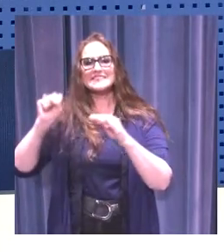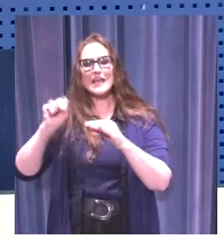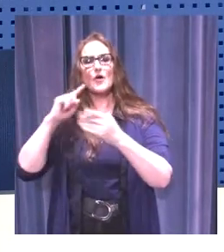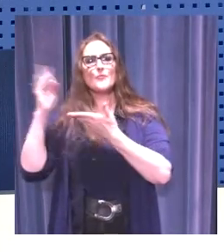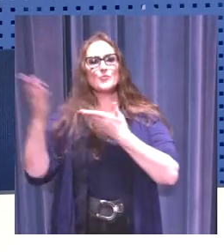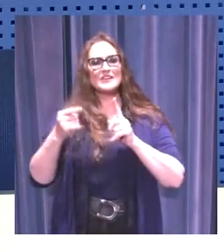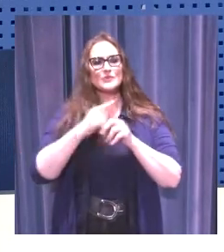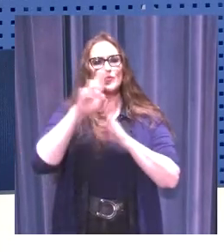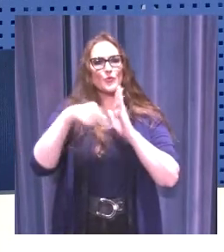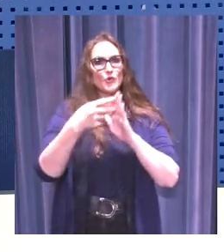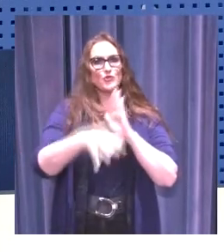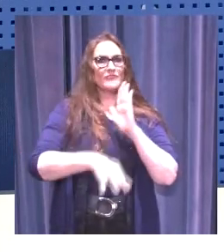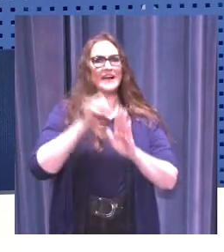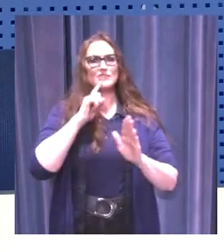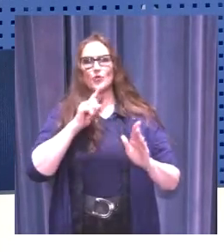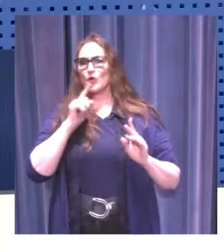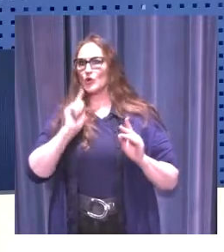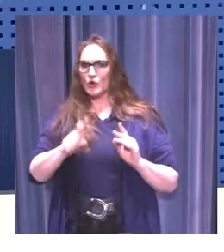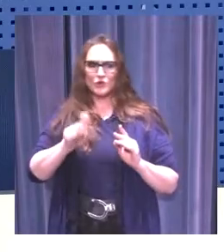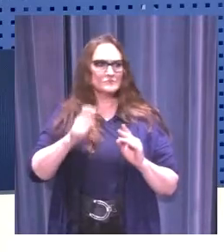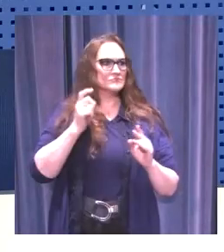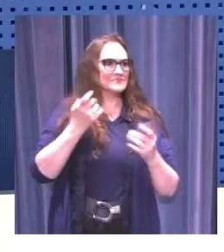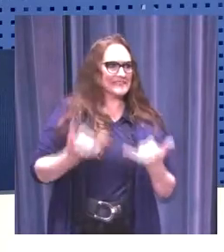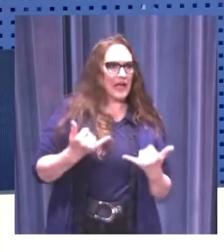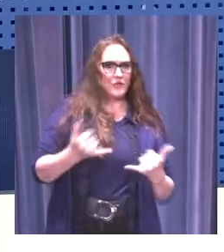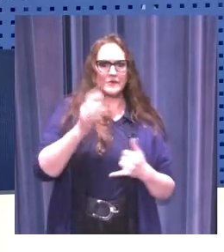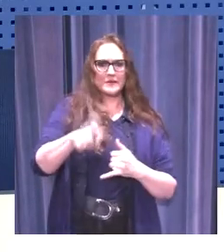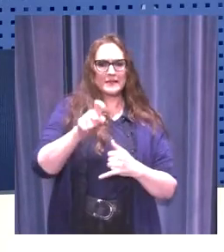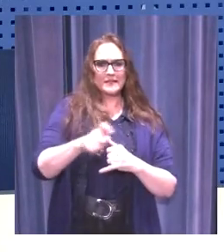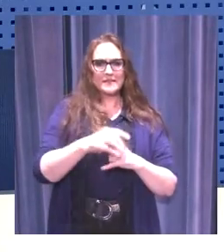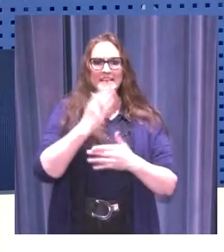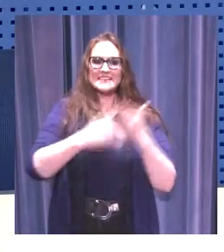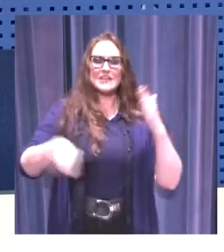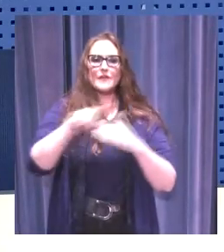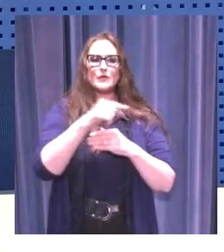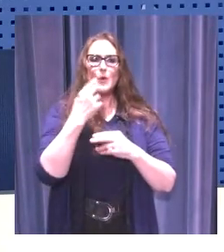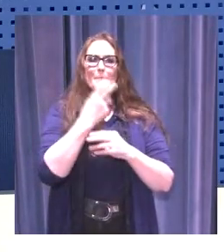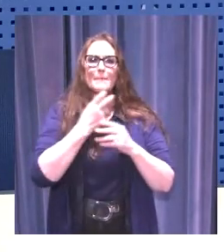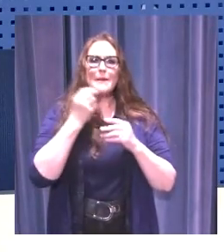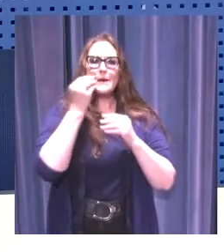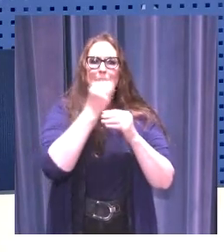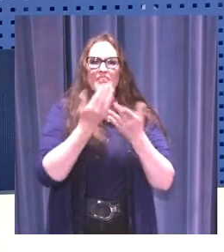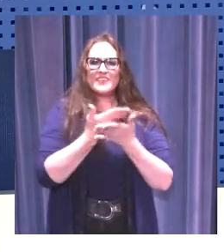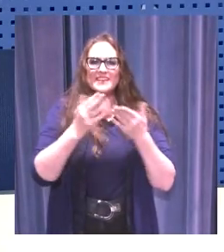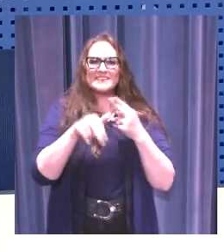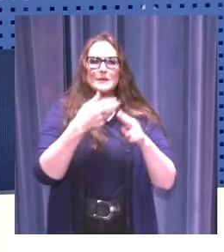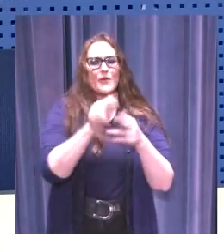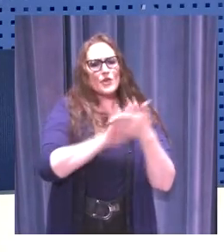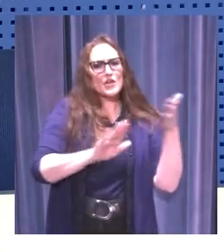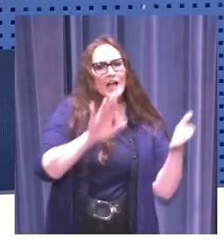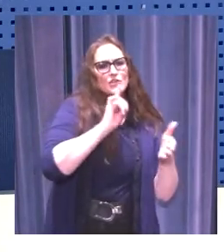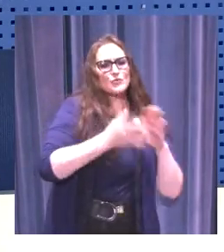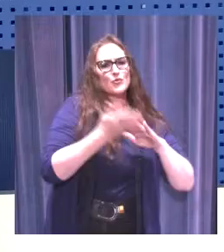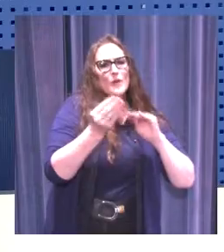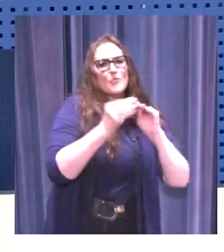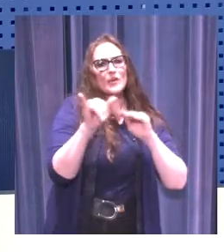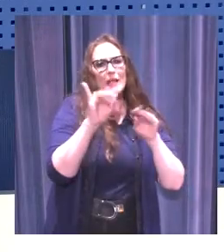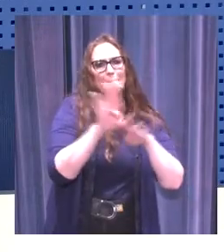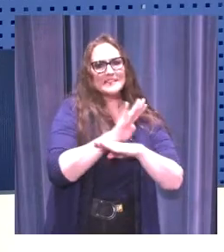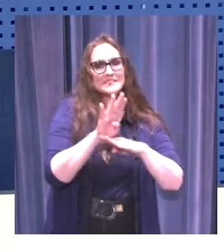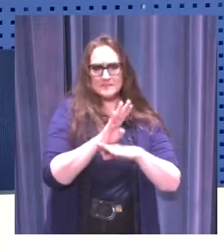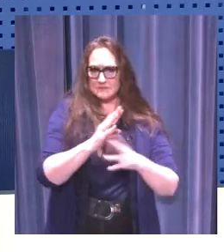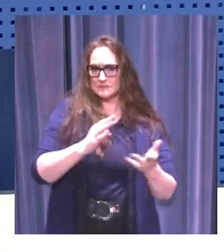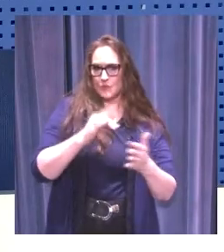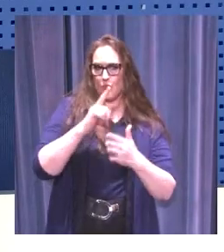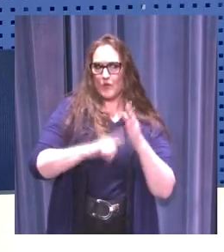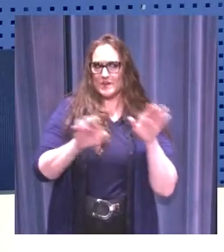that you find so urgently needed? Some of you mouthed things about the college being run more like a business.